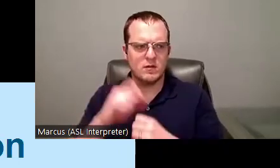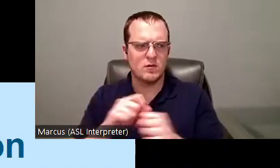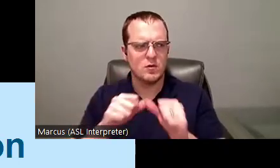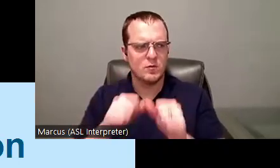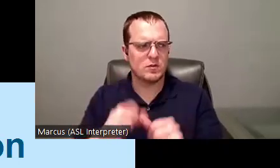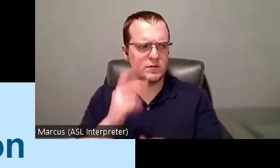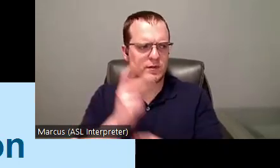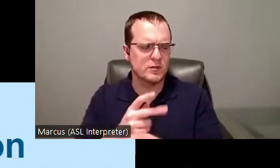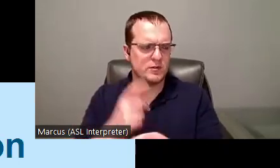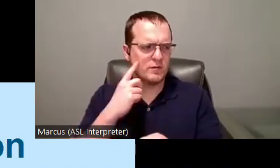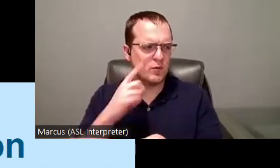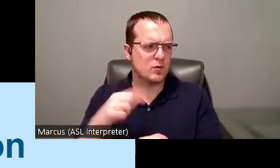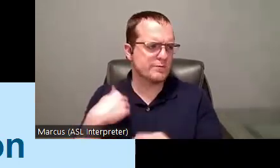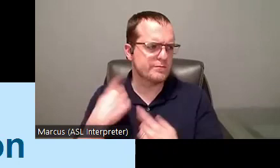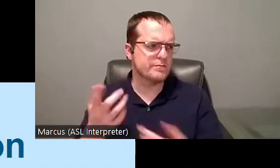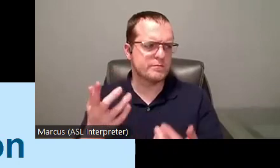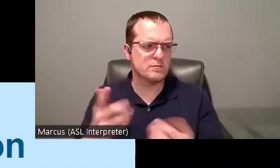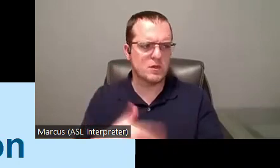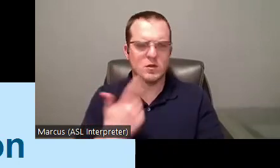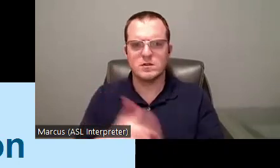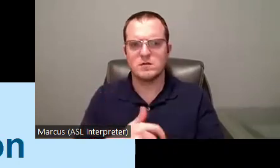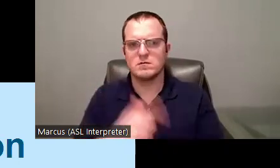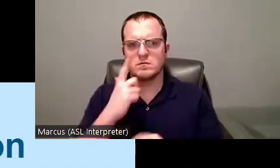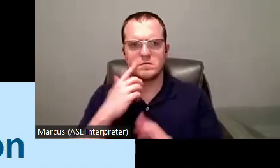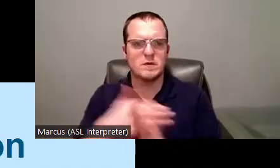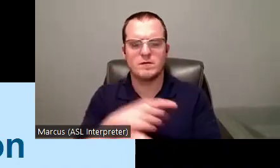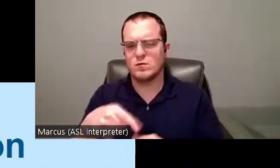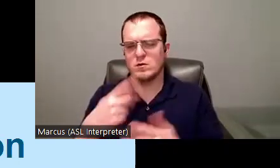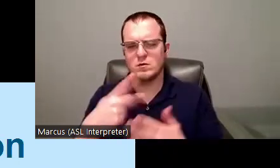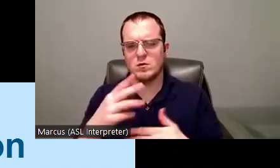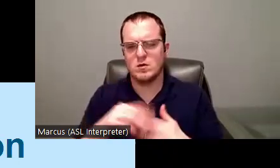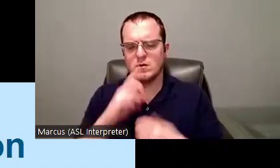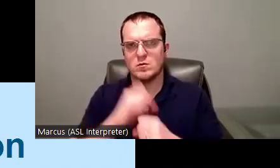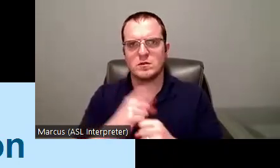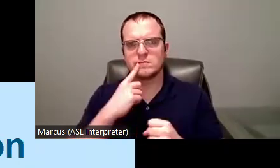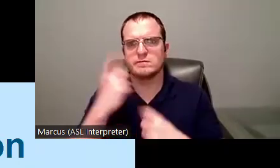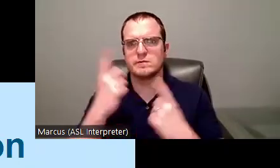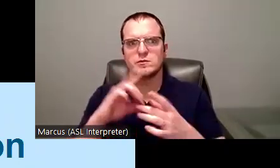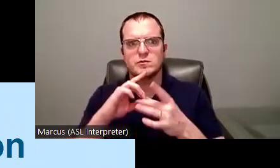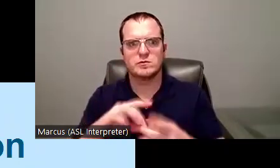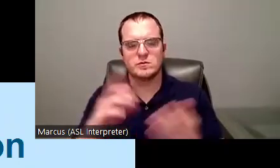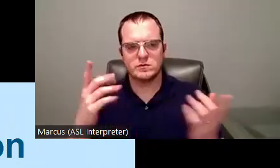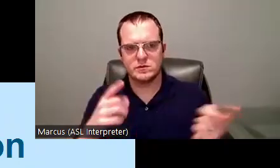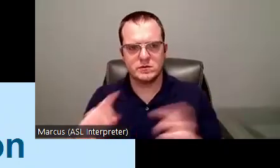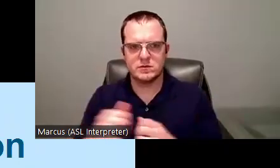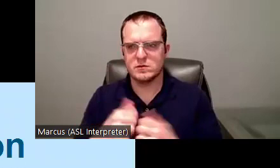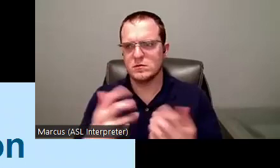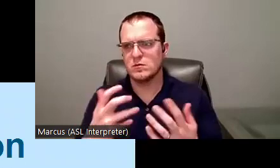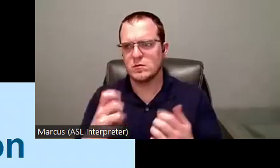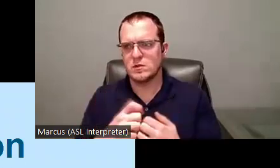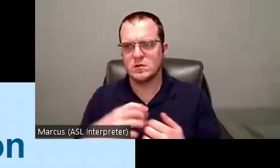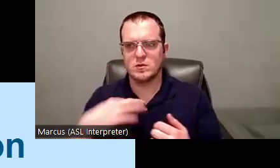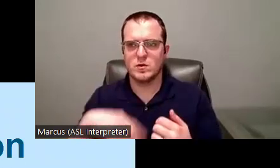for quite some time now, even before this program was even really in consideration. So just wanted to give some credit